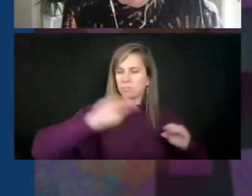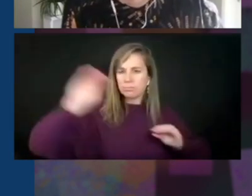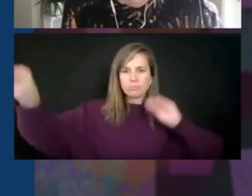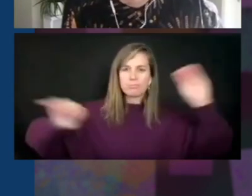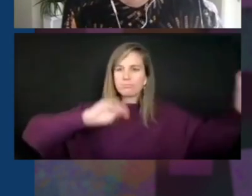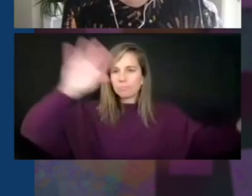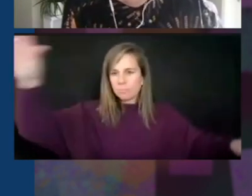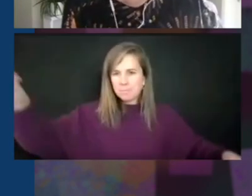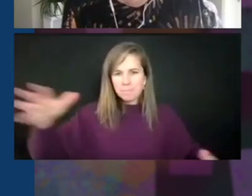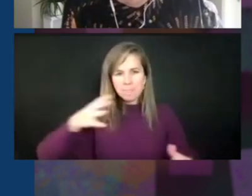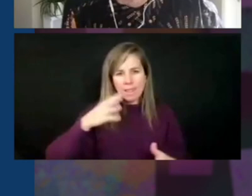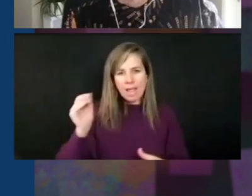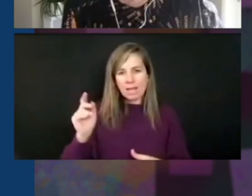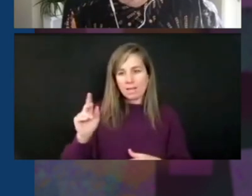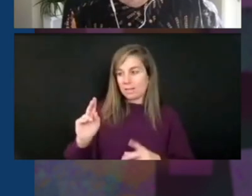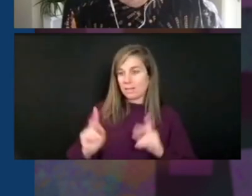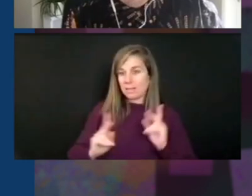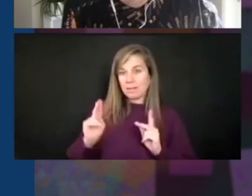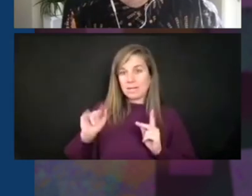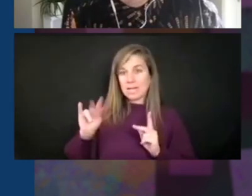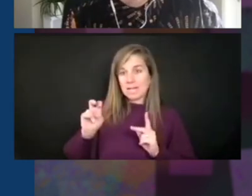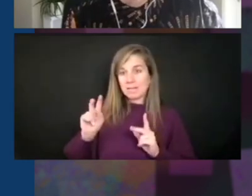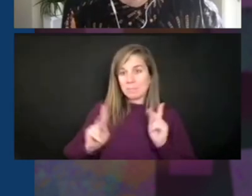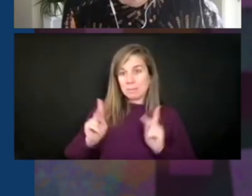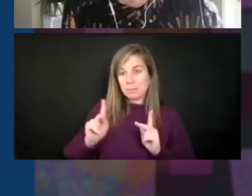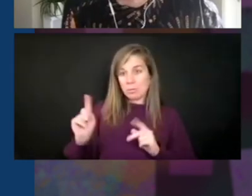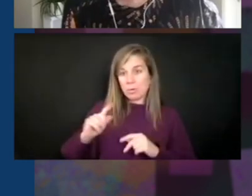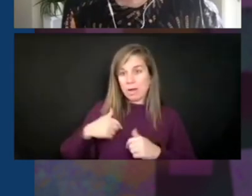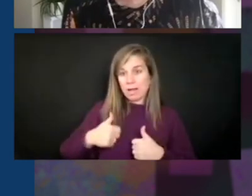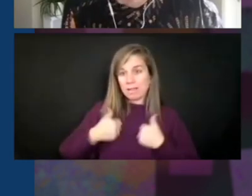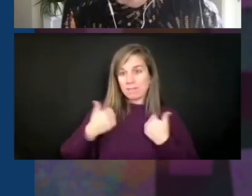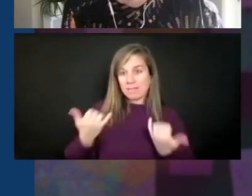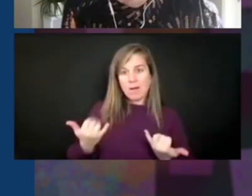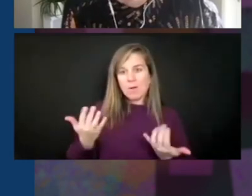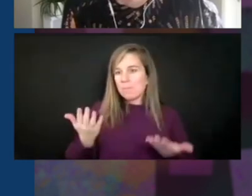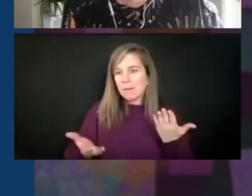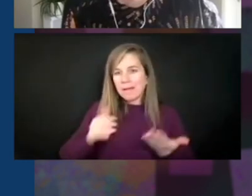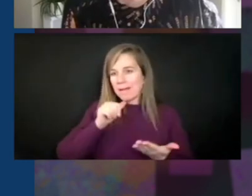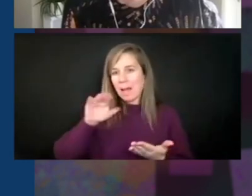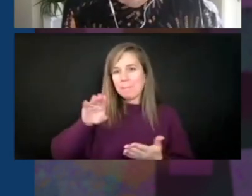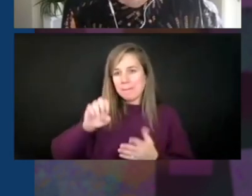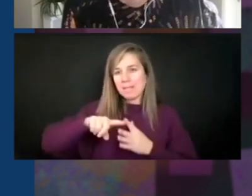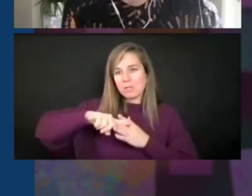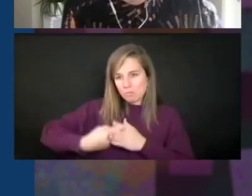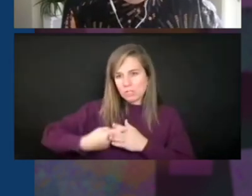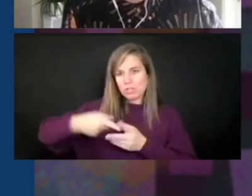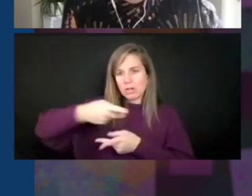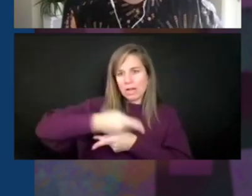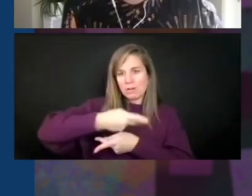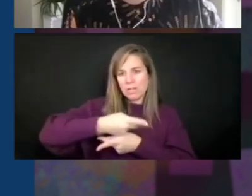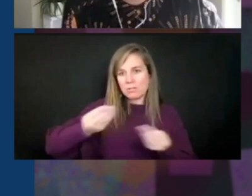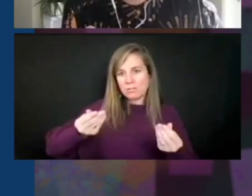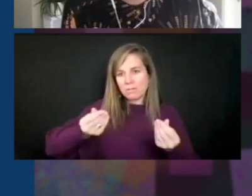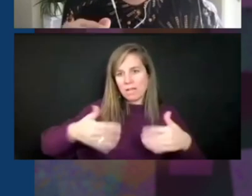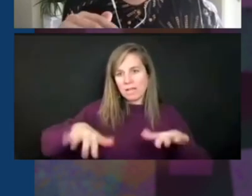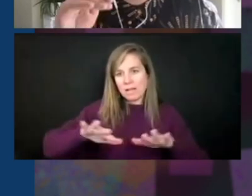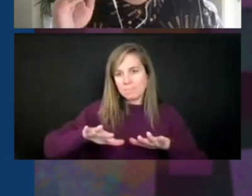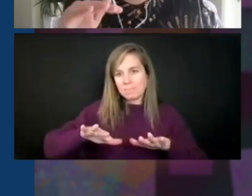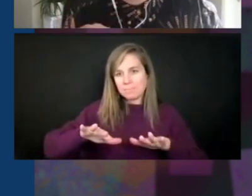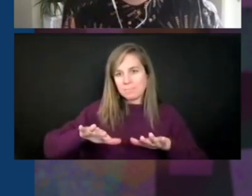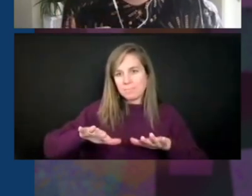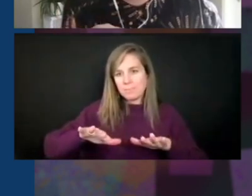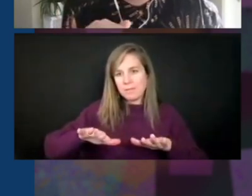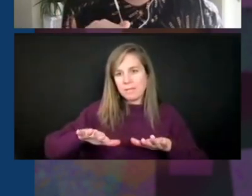original caretakers of that land. And with all of these questions, it's helpful to take on the labor of